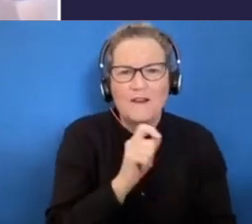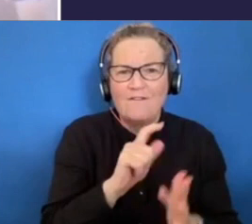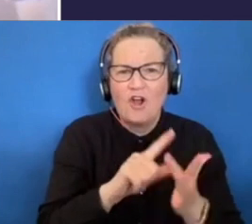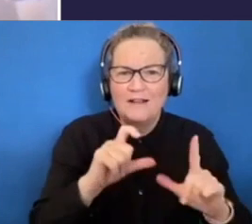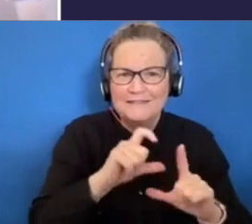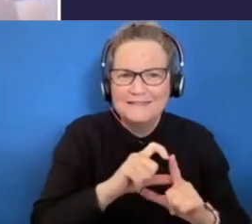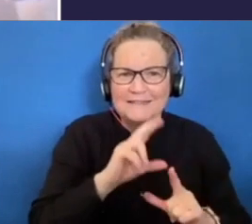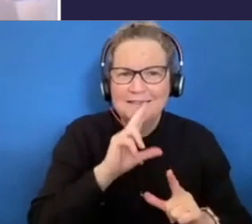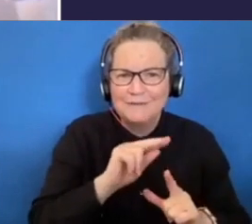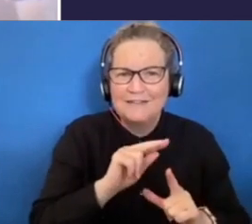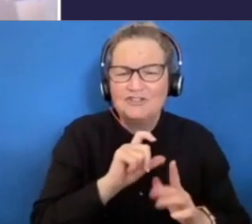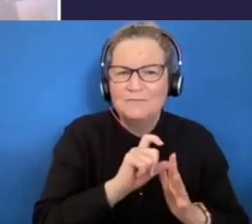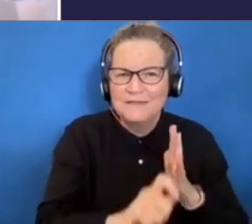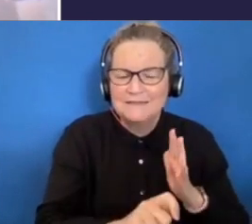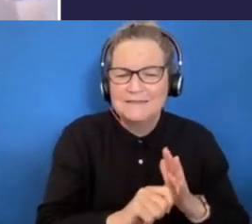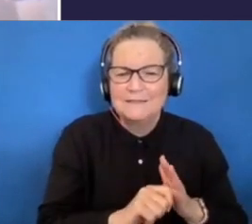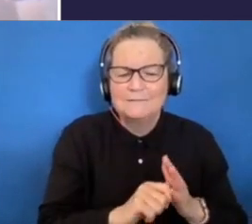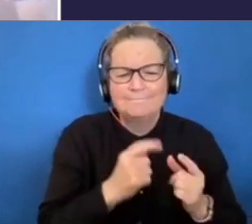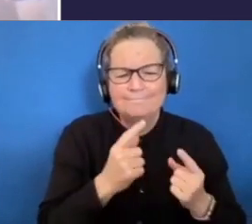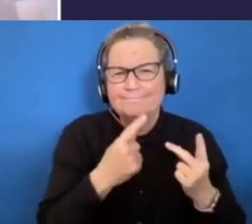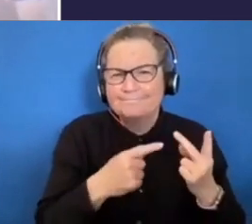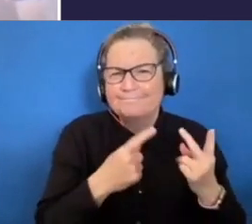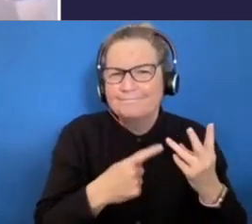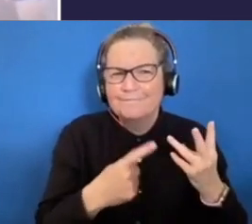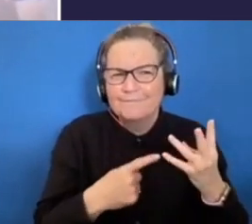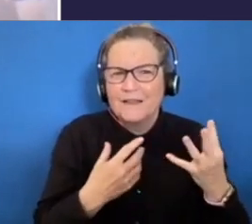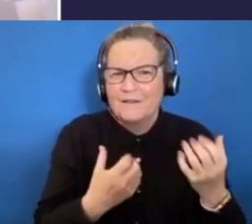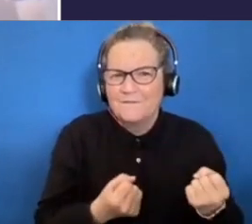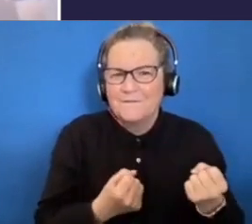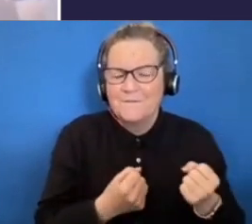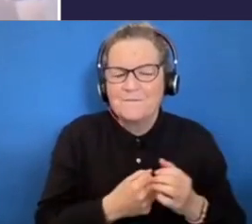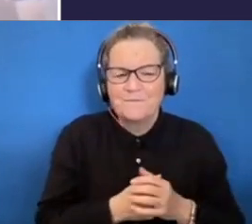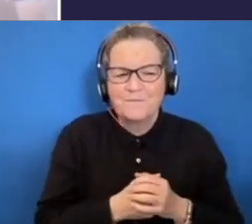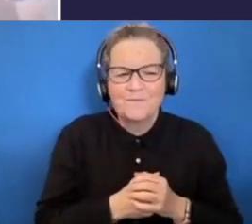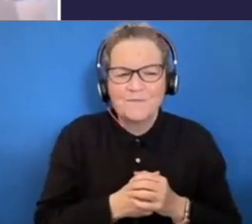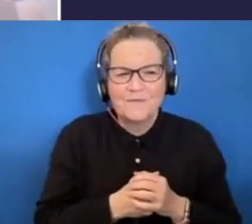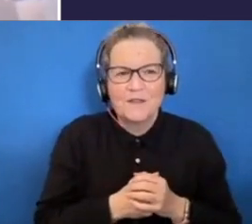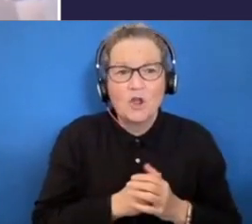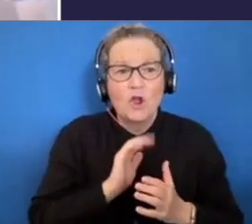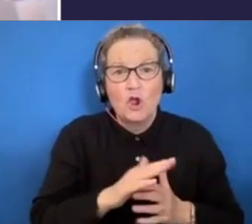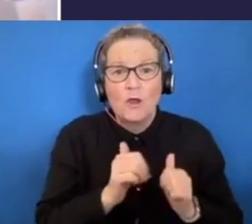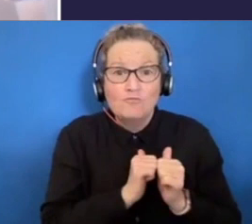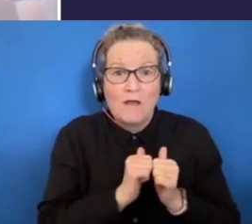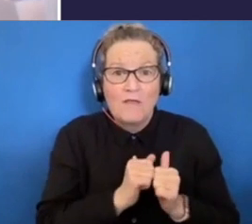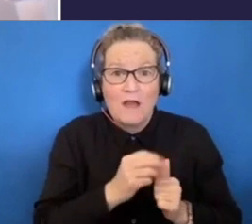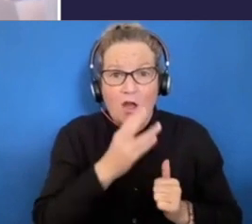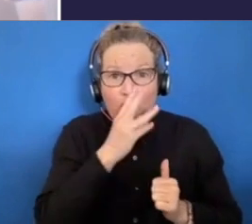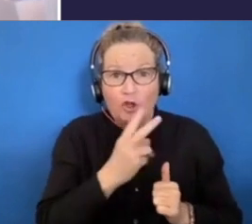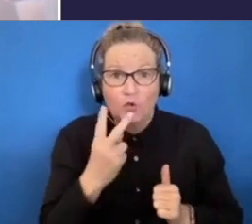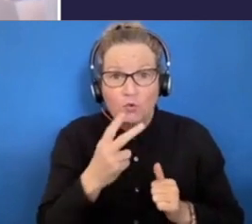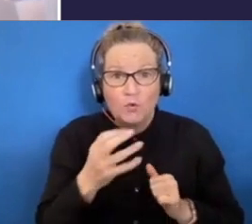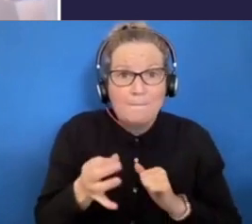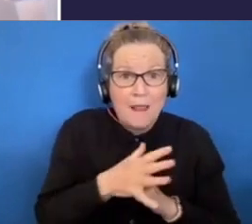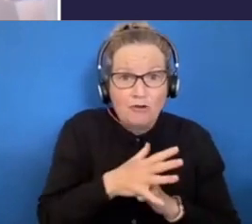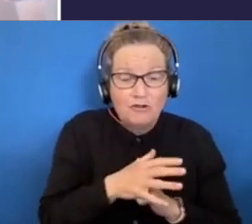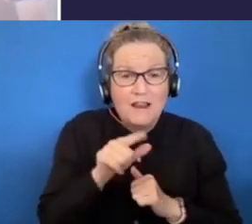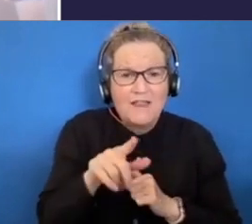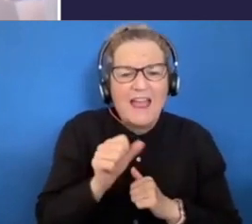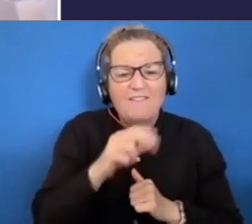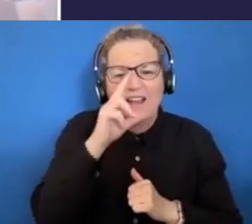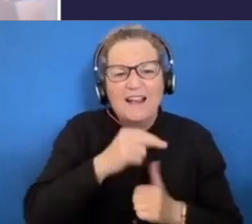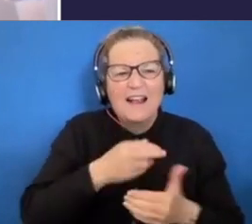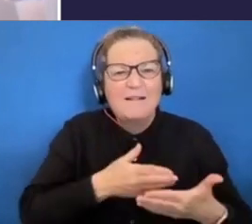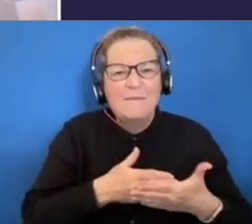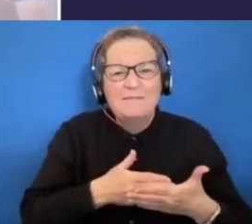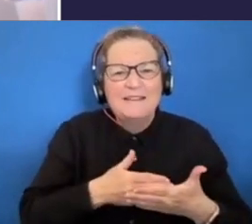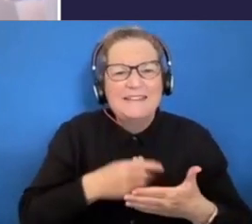speech disability, a number of things going on there. And she has a brother who's 32, married, and they have a young son who's